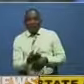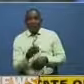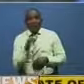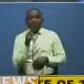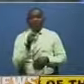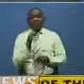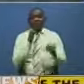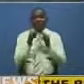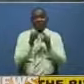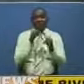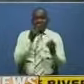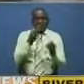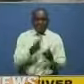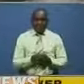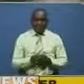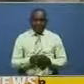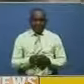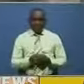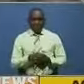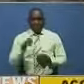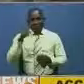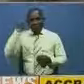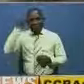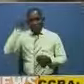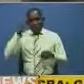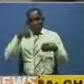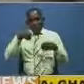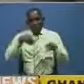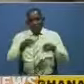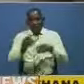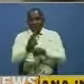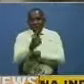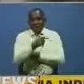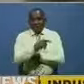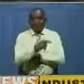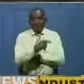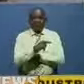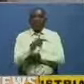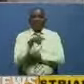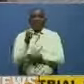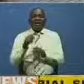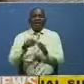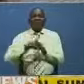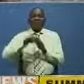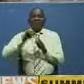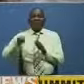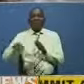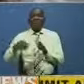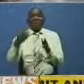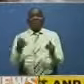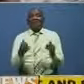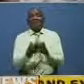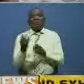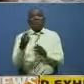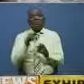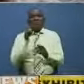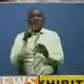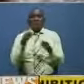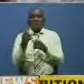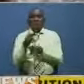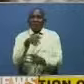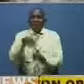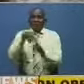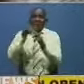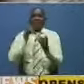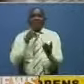spoken with are saying that the concept of the market days are beginning to fade out because they don't see the